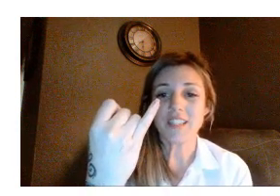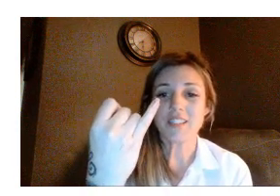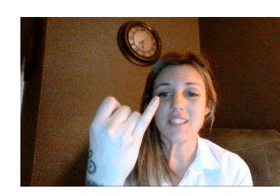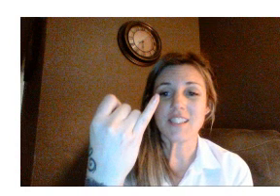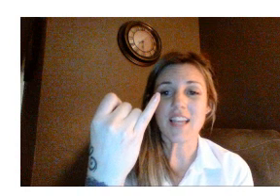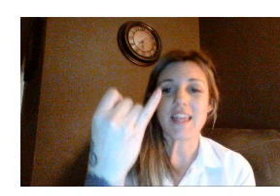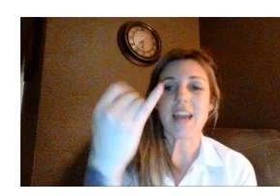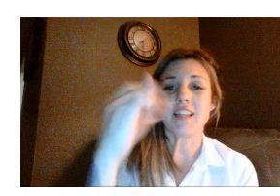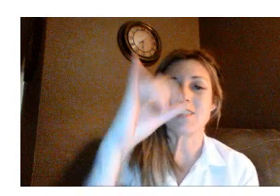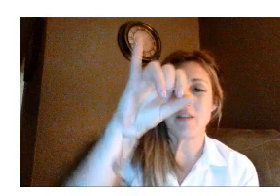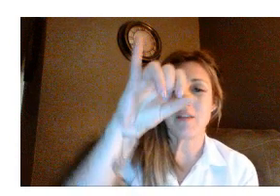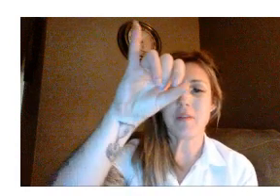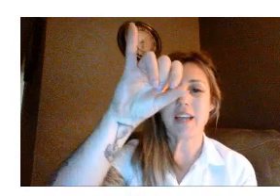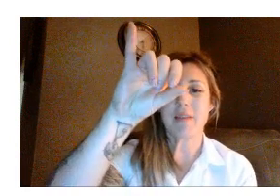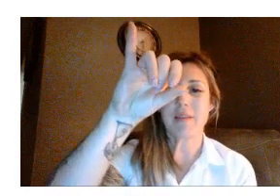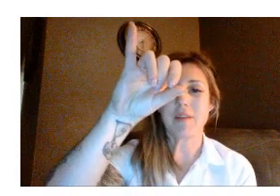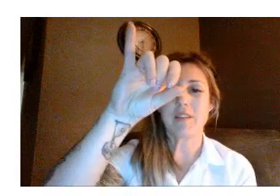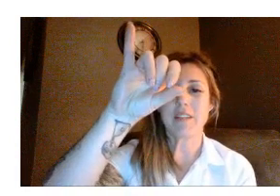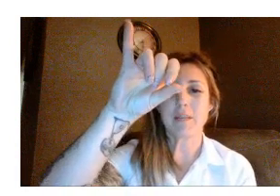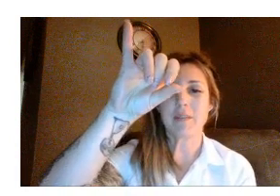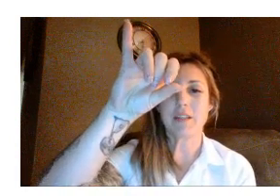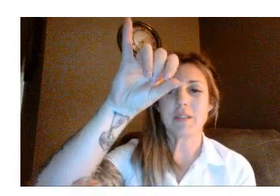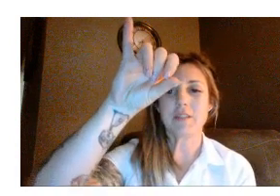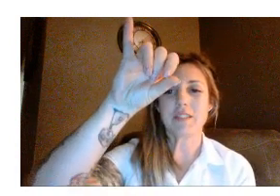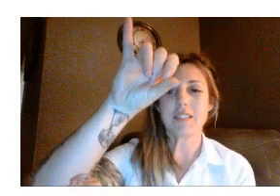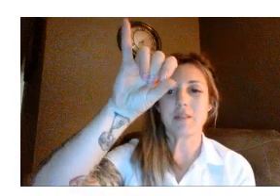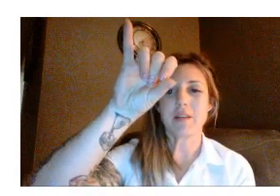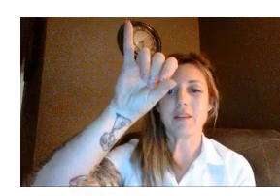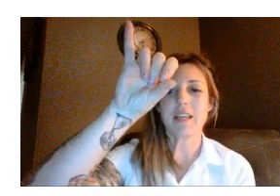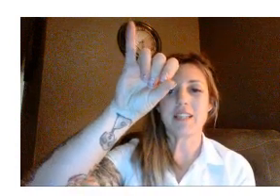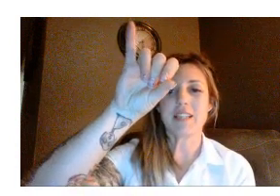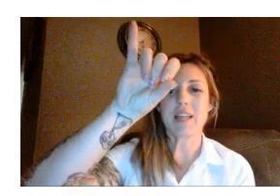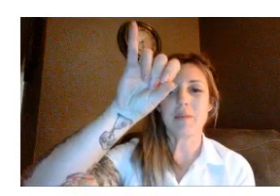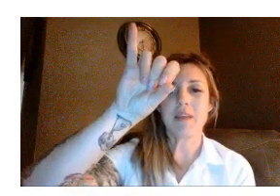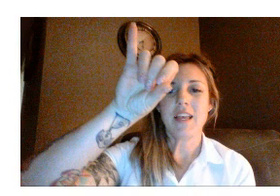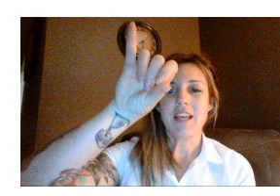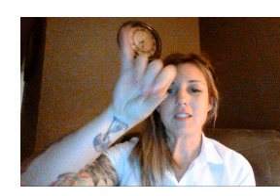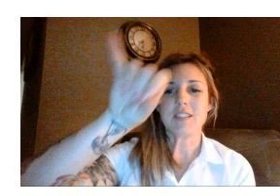down, and swoop. Just like a hook, like a fish hook. Awesome job, friends.